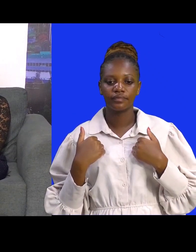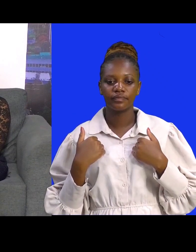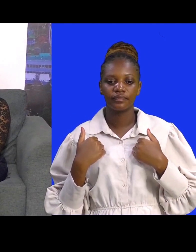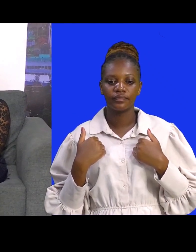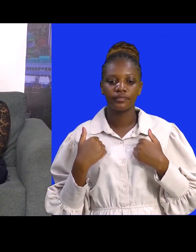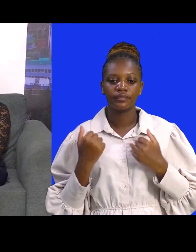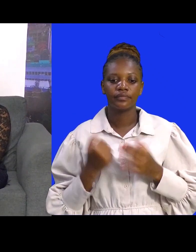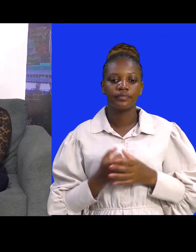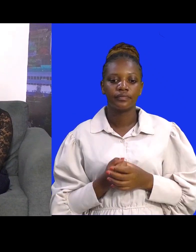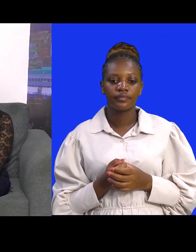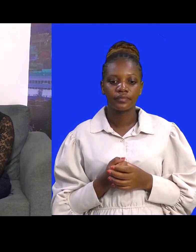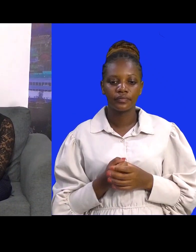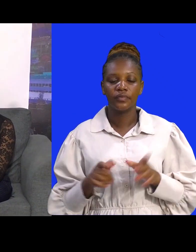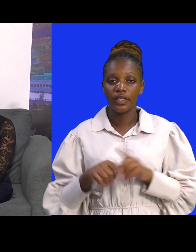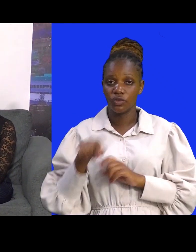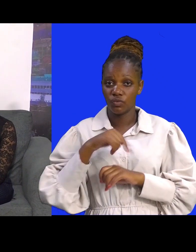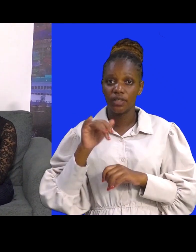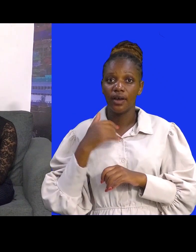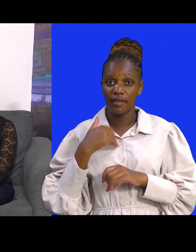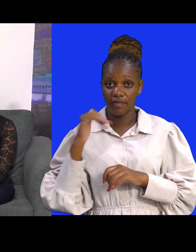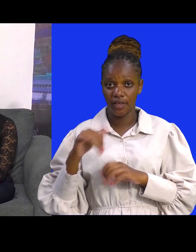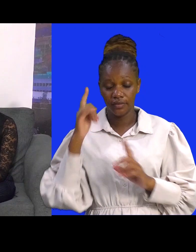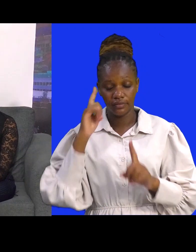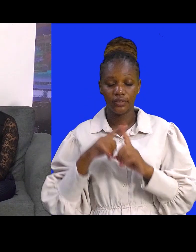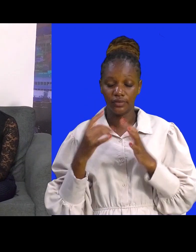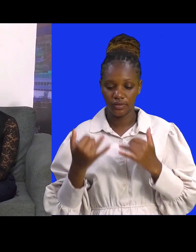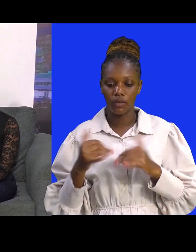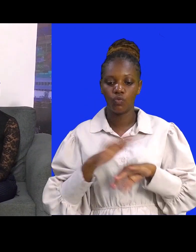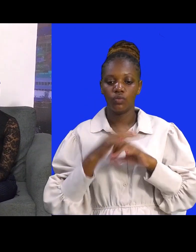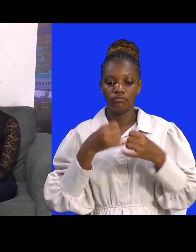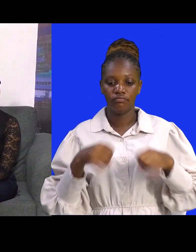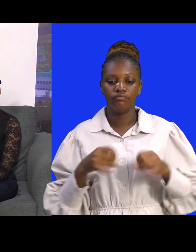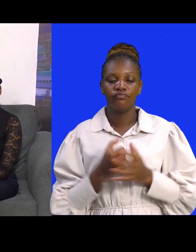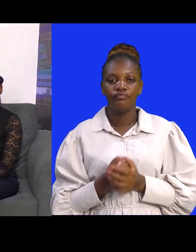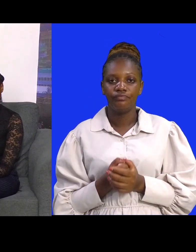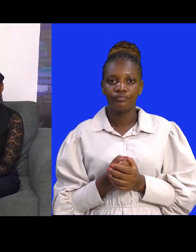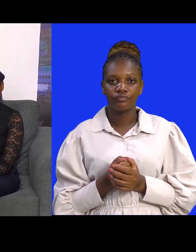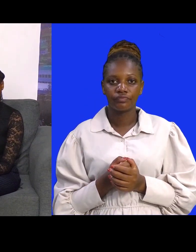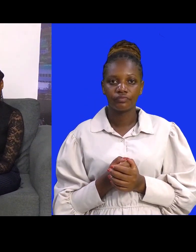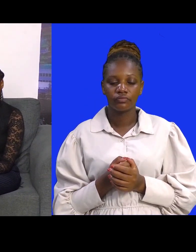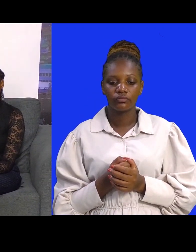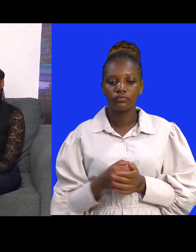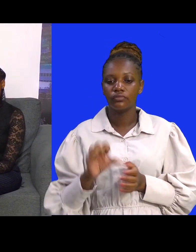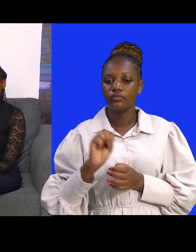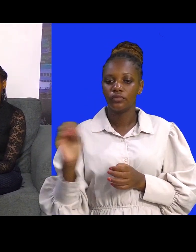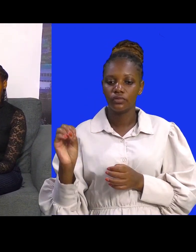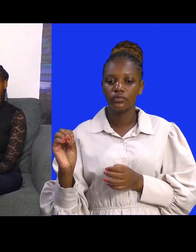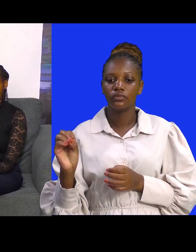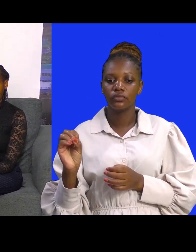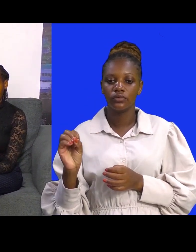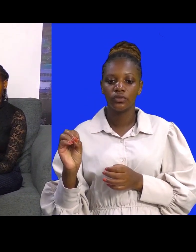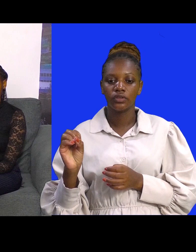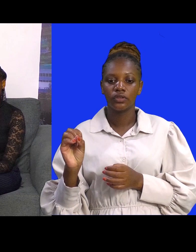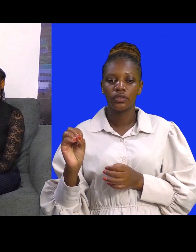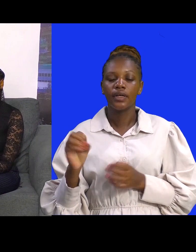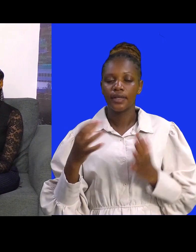the end product that was released has that yeah, it has a sign interpreter all along. So it